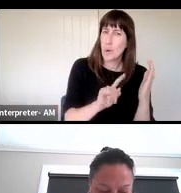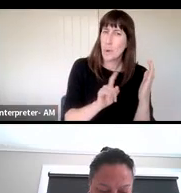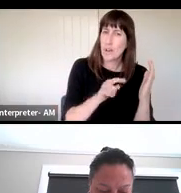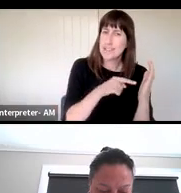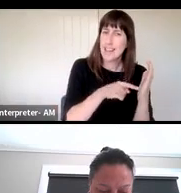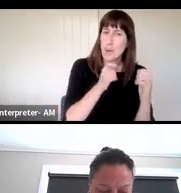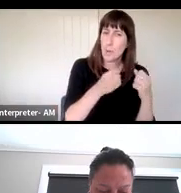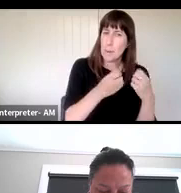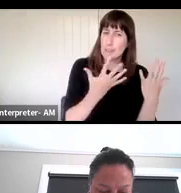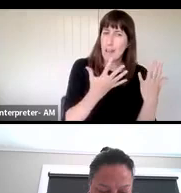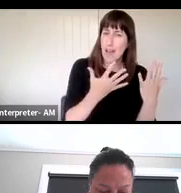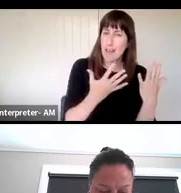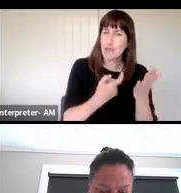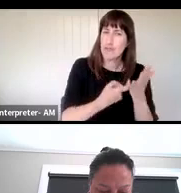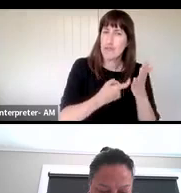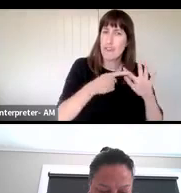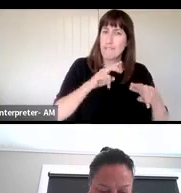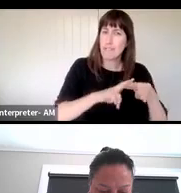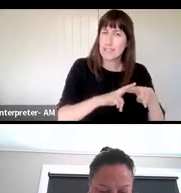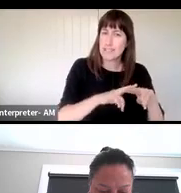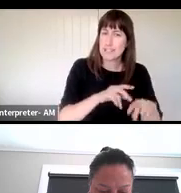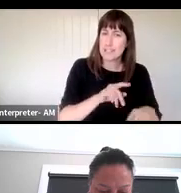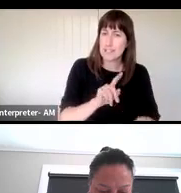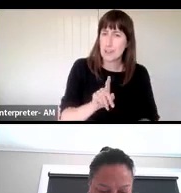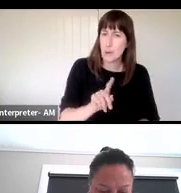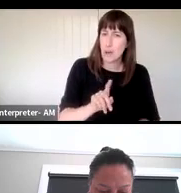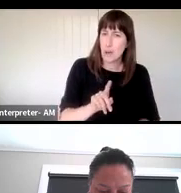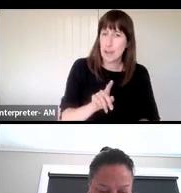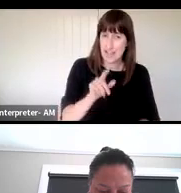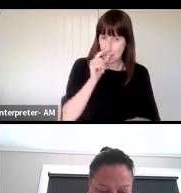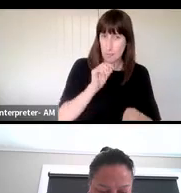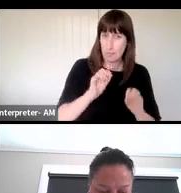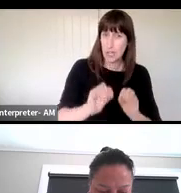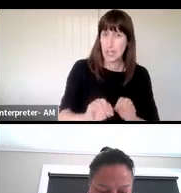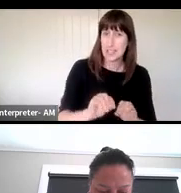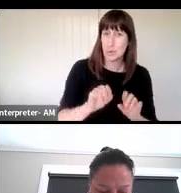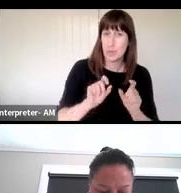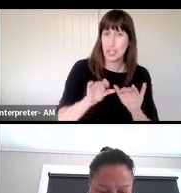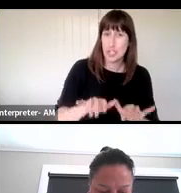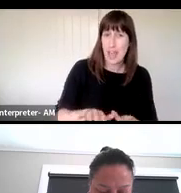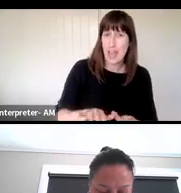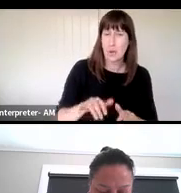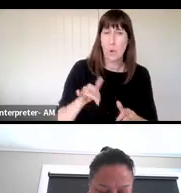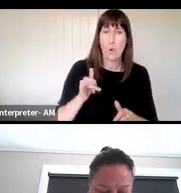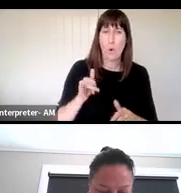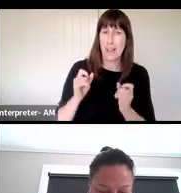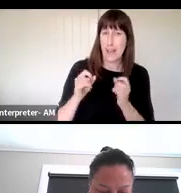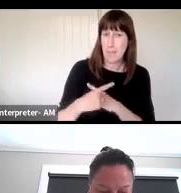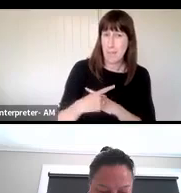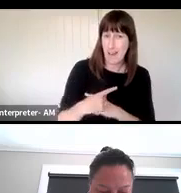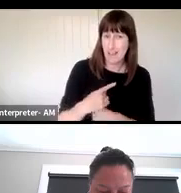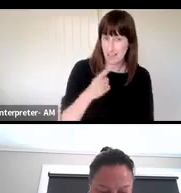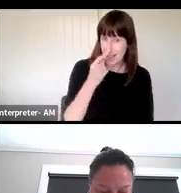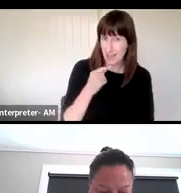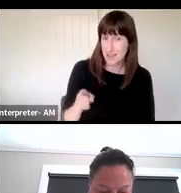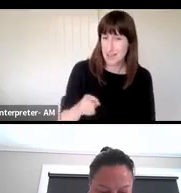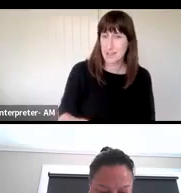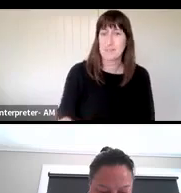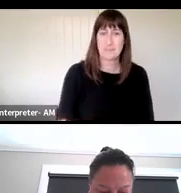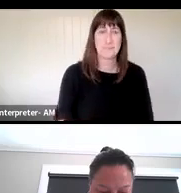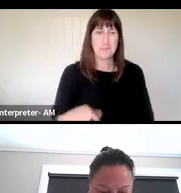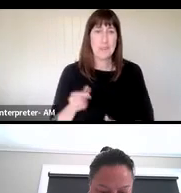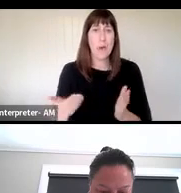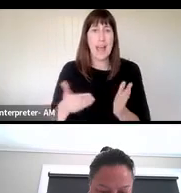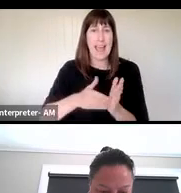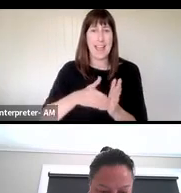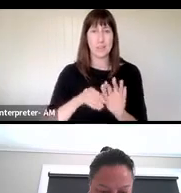website reference is? Even if you put it in the chat or email it later would be really helpful. Cool. I can put it in the